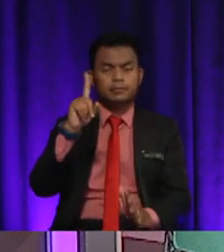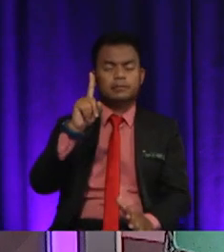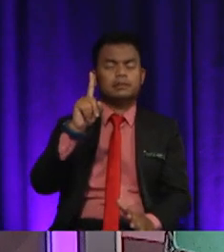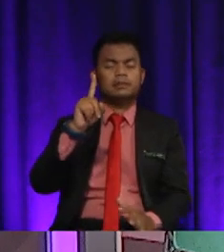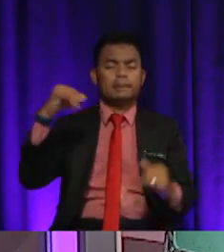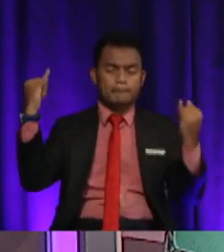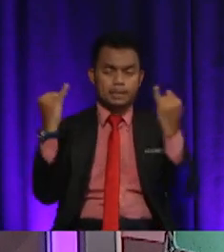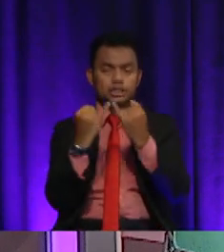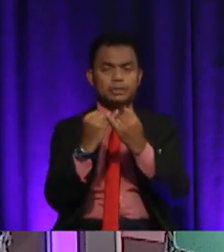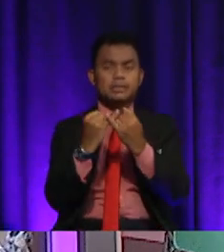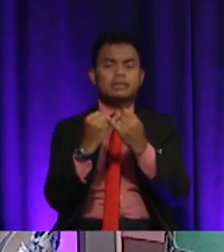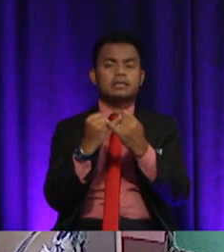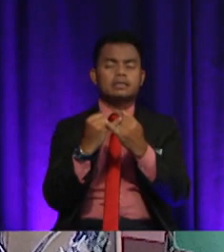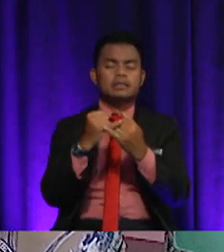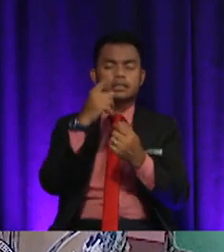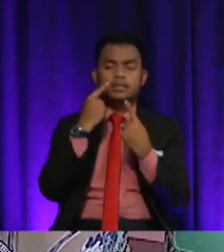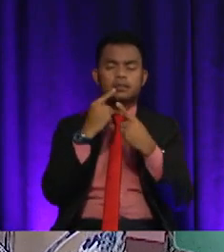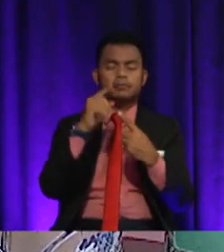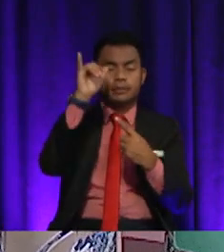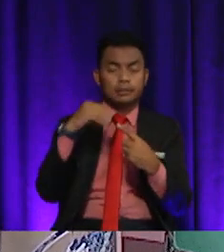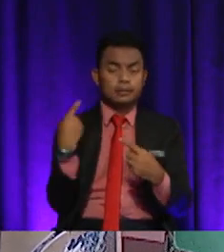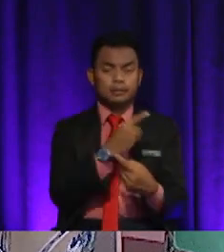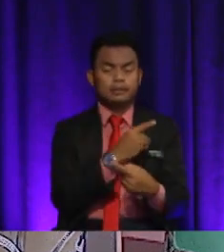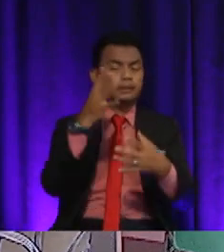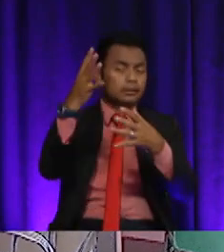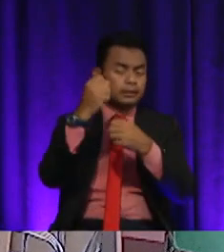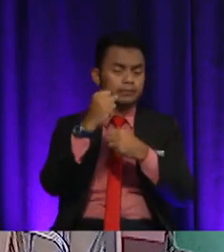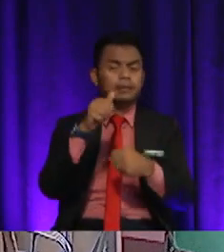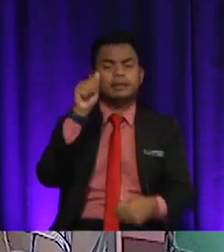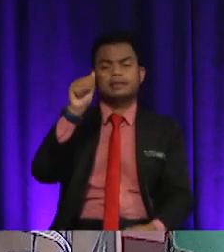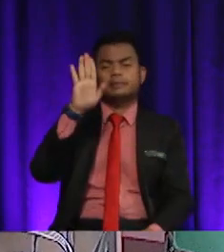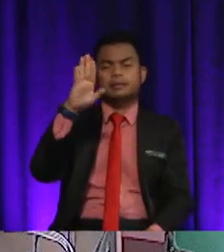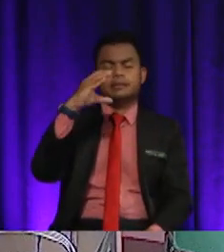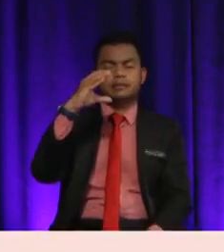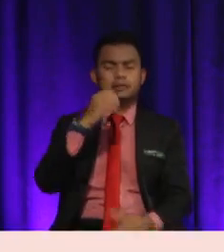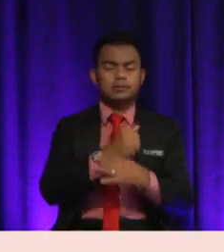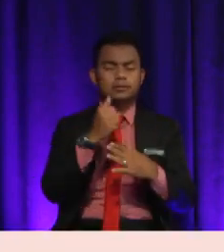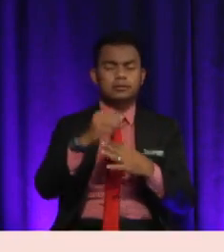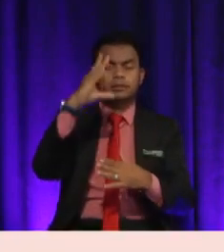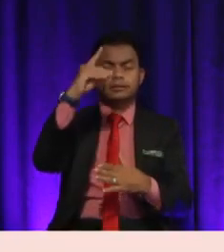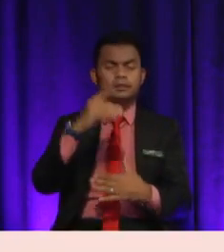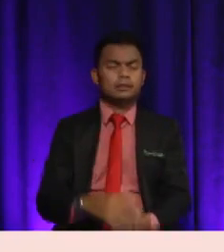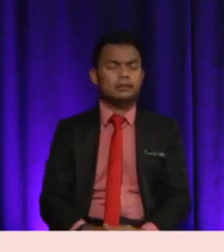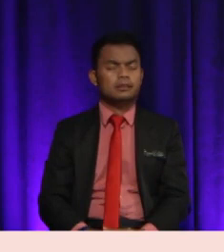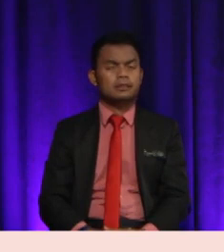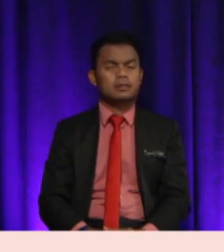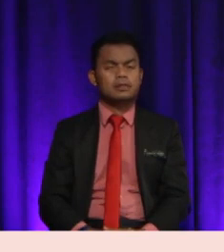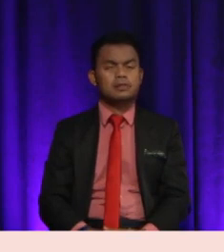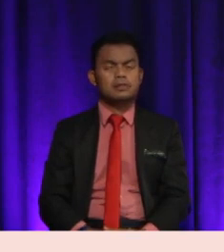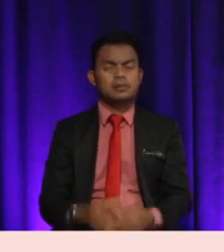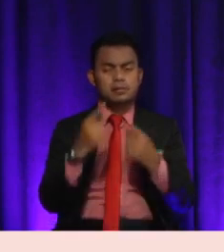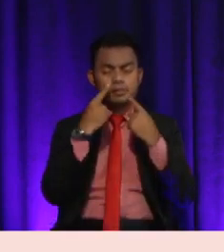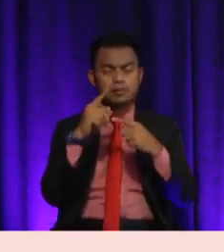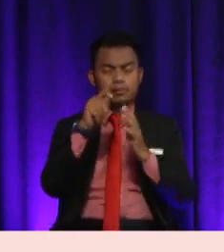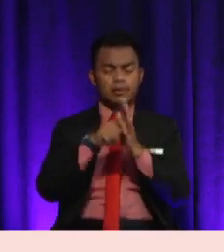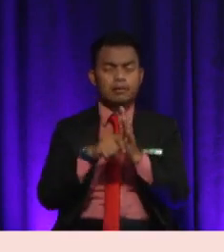that we find in the text? A, B, C, or D? The best answer is A. The ghosts